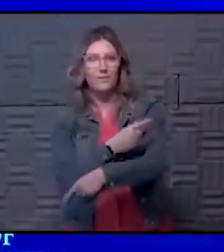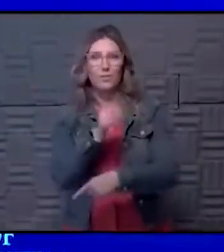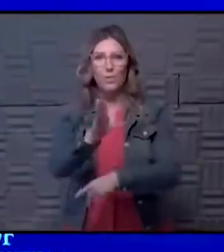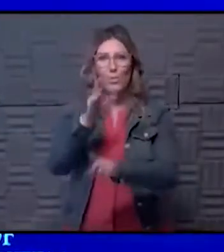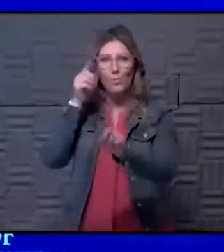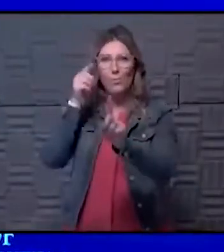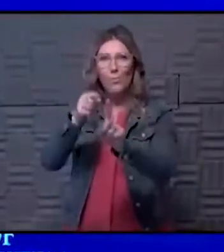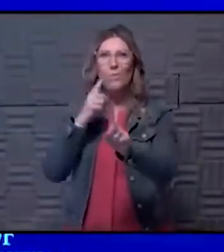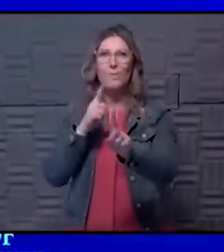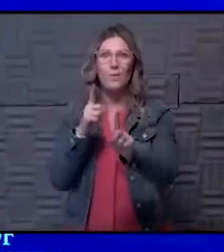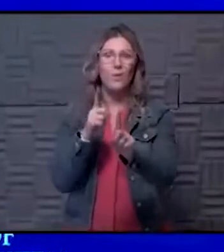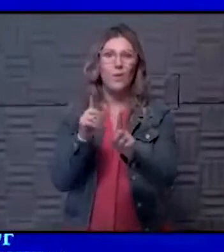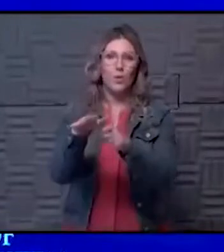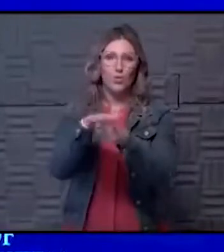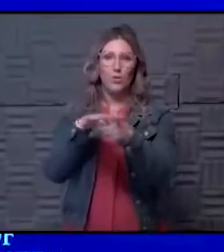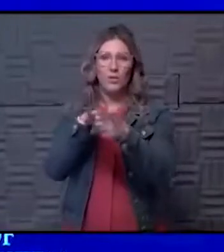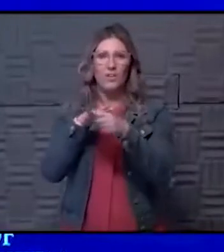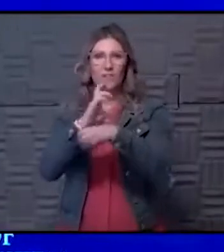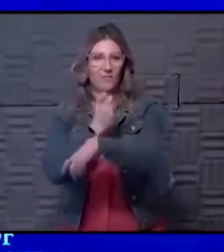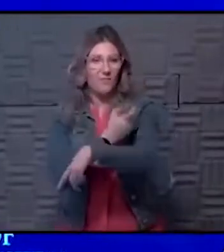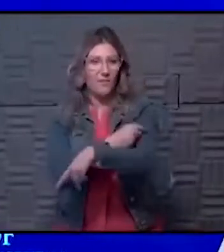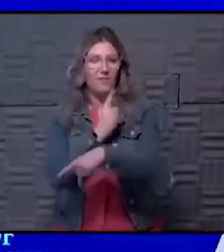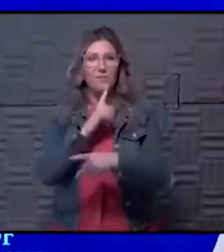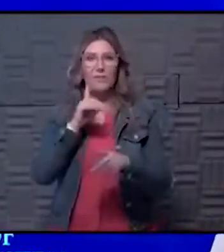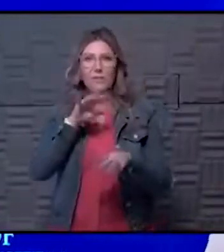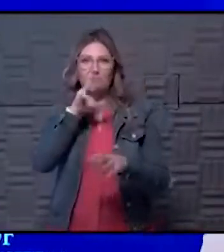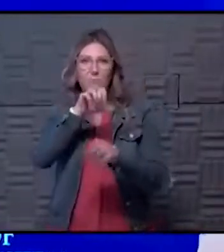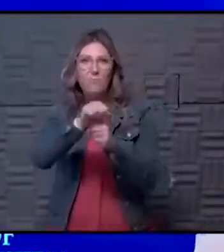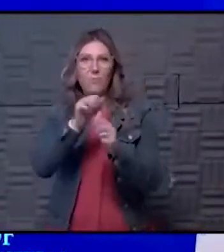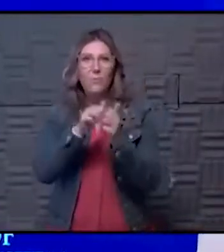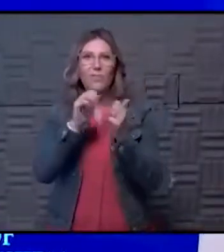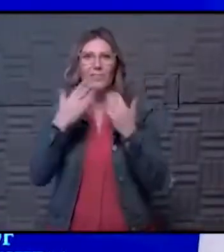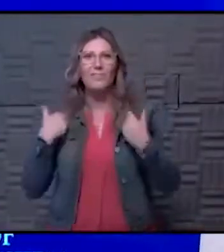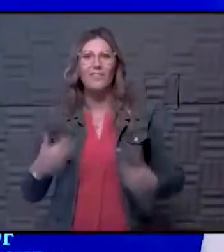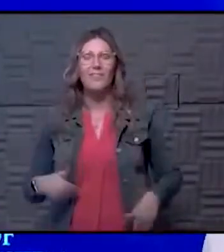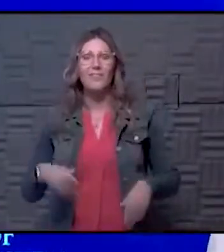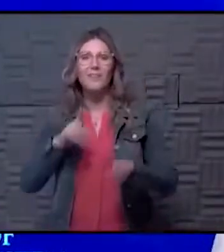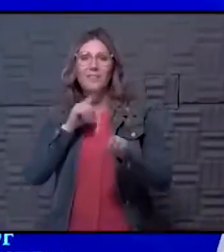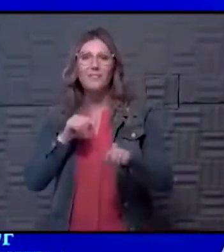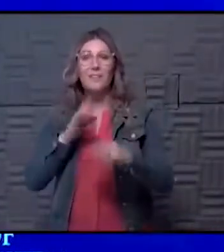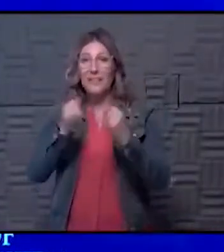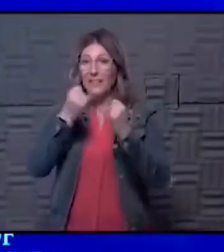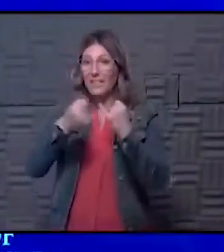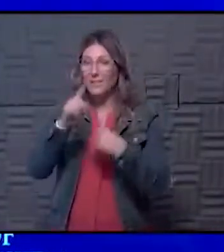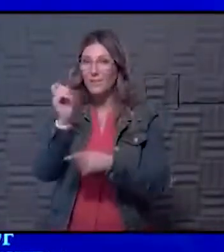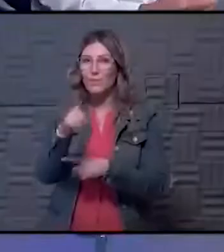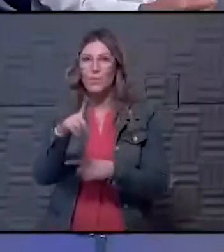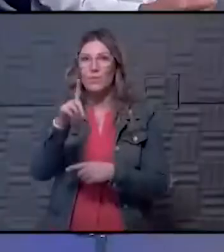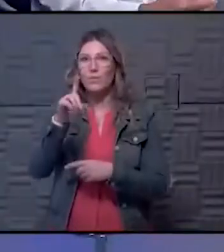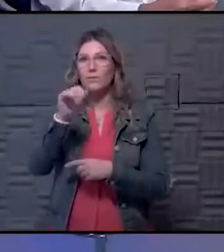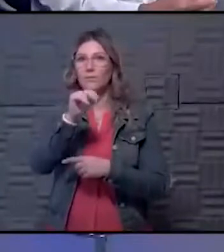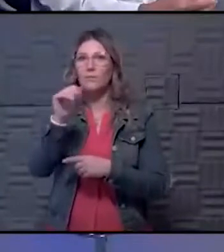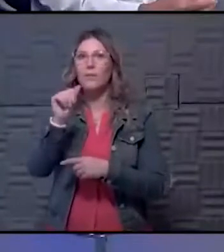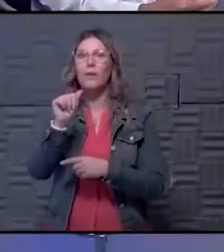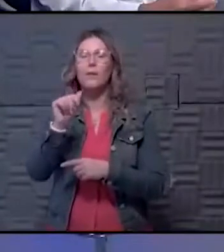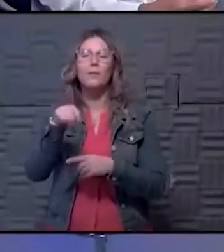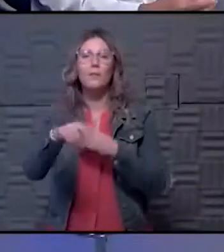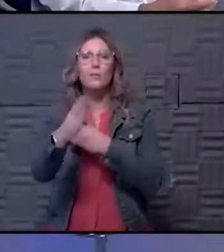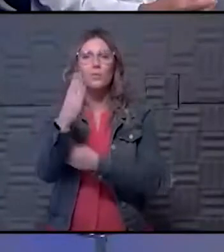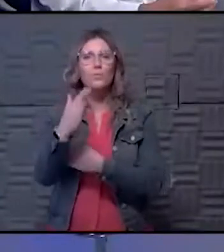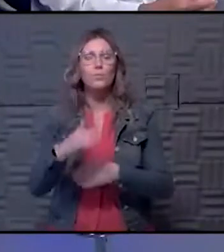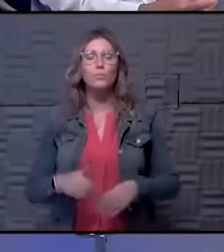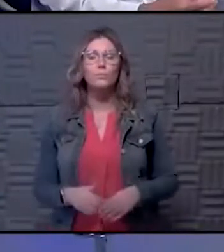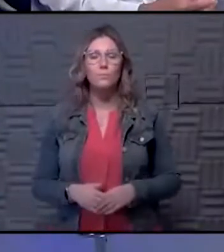There are conserved regions that the vaccine can then go after with their antibody response. Okay, last question goes to Diane this morning. Have you found